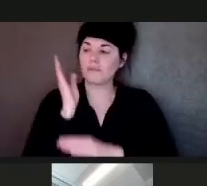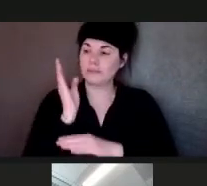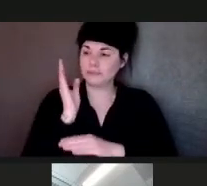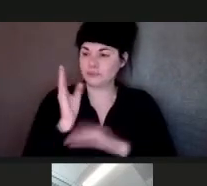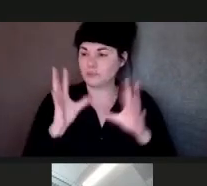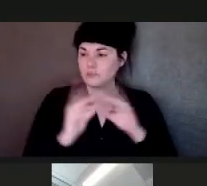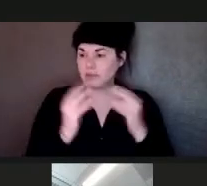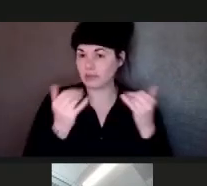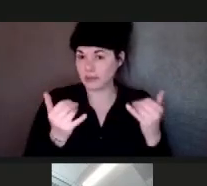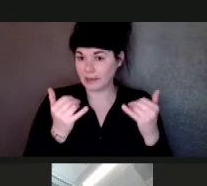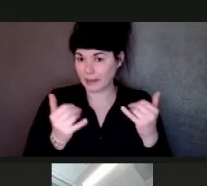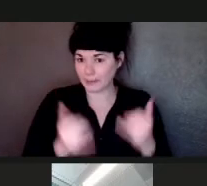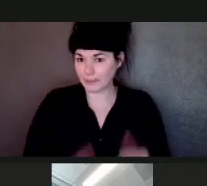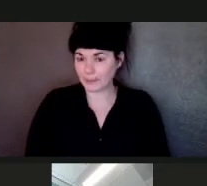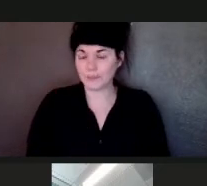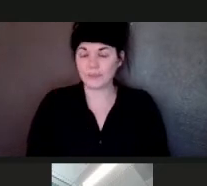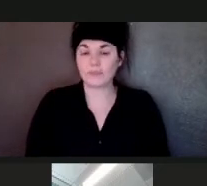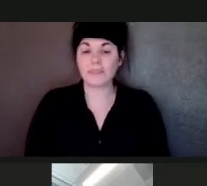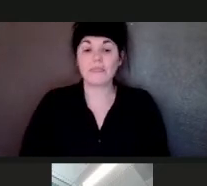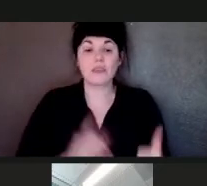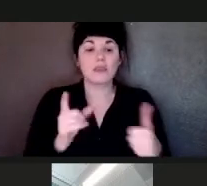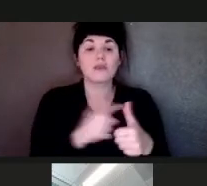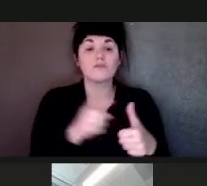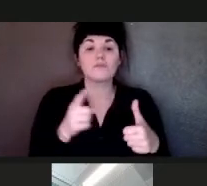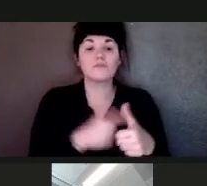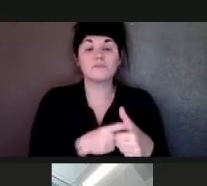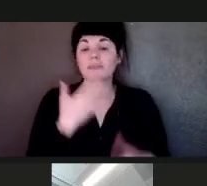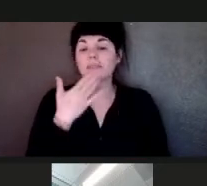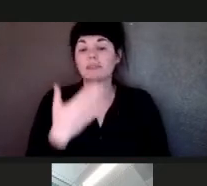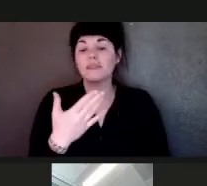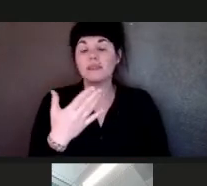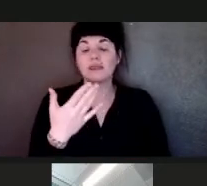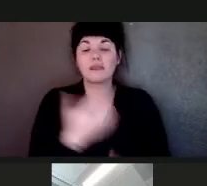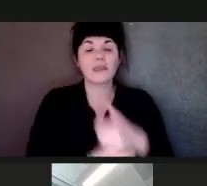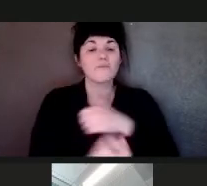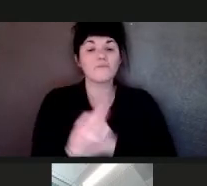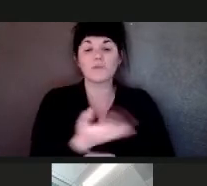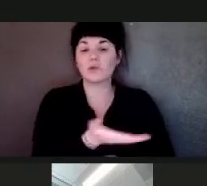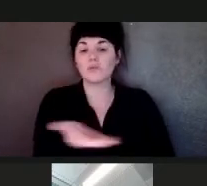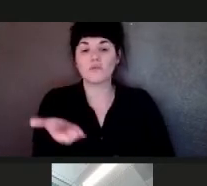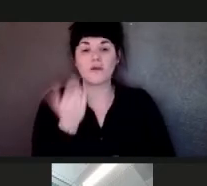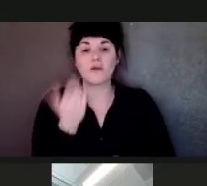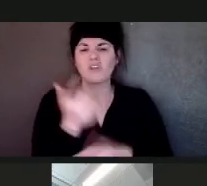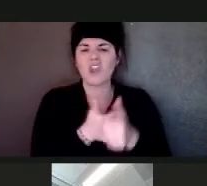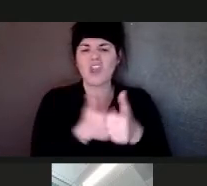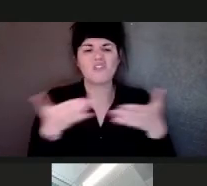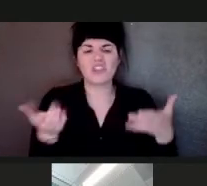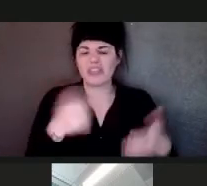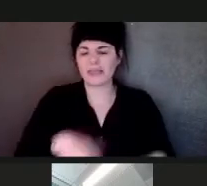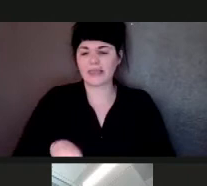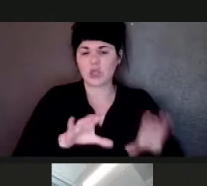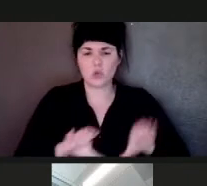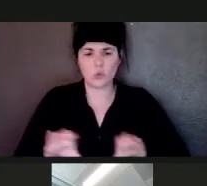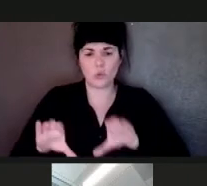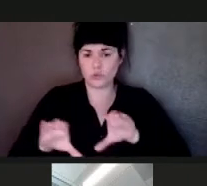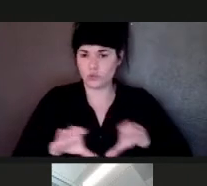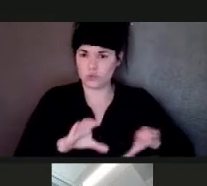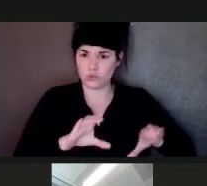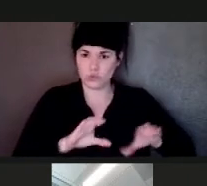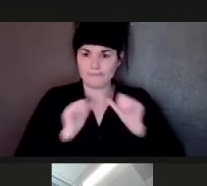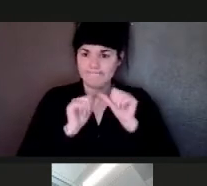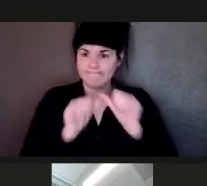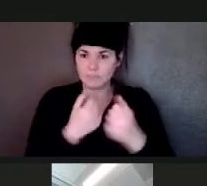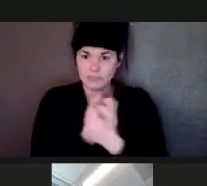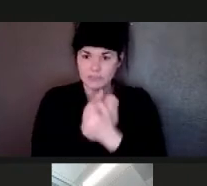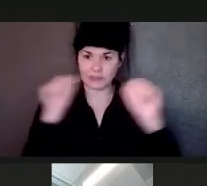here today. I want to start by saying thank you to everybody for everything they're doing to keep themselves safe, their